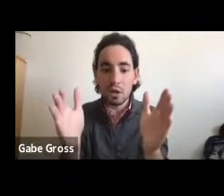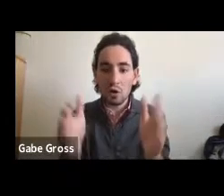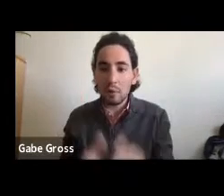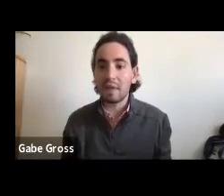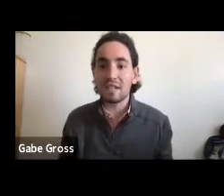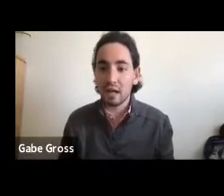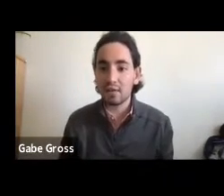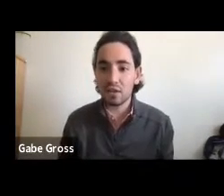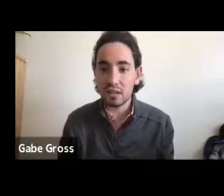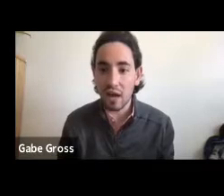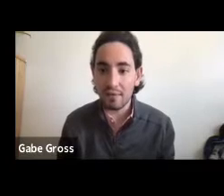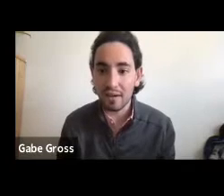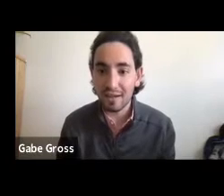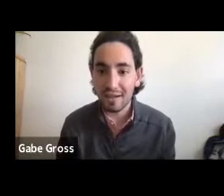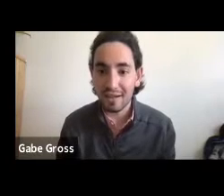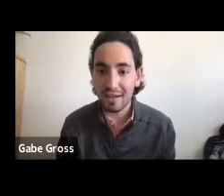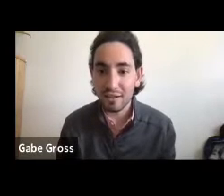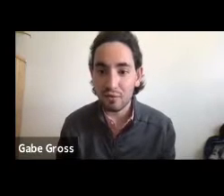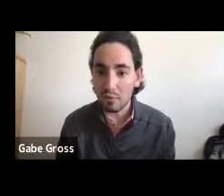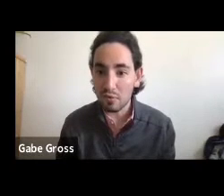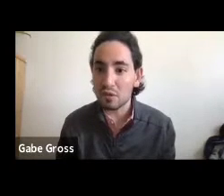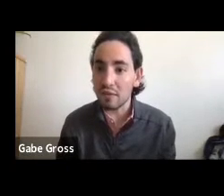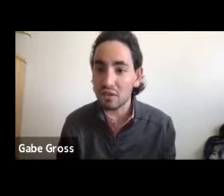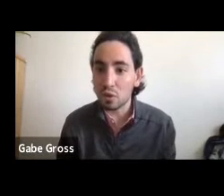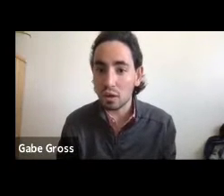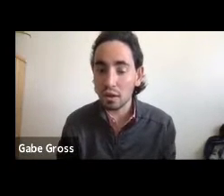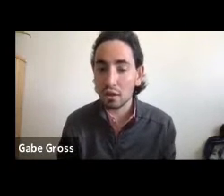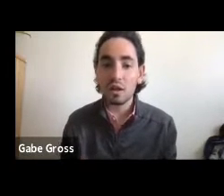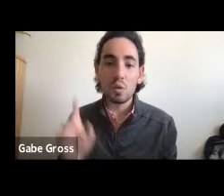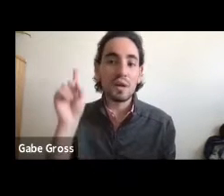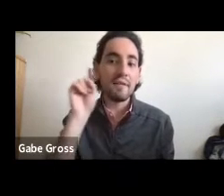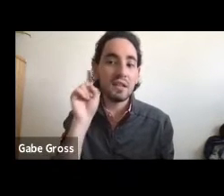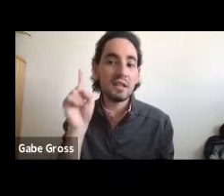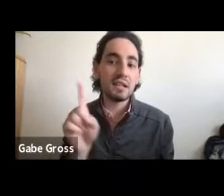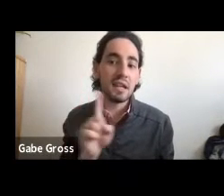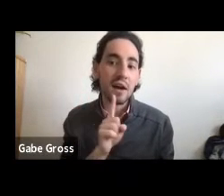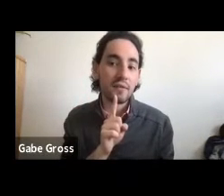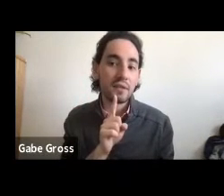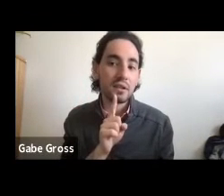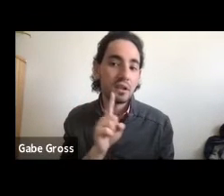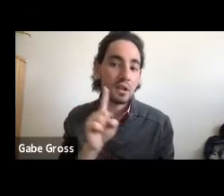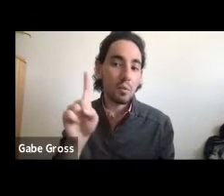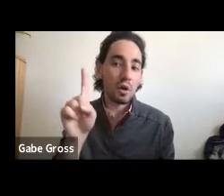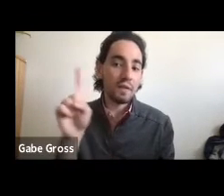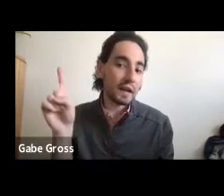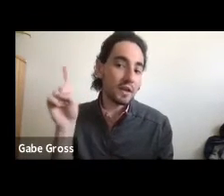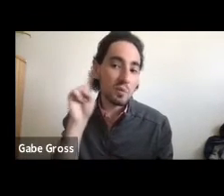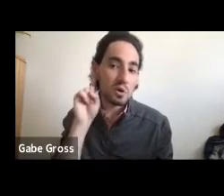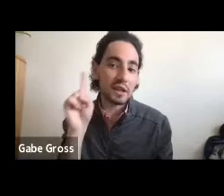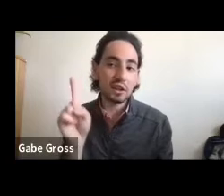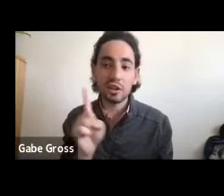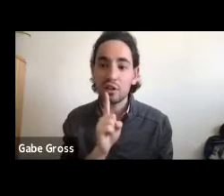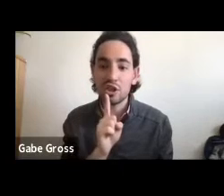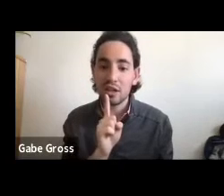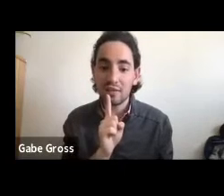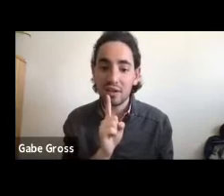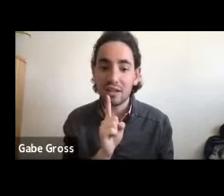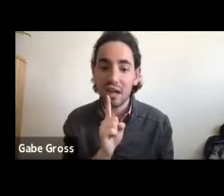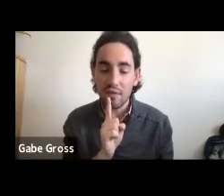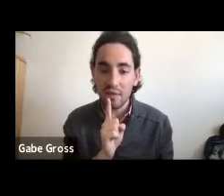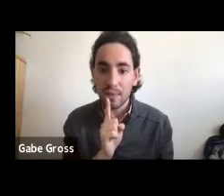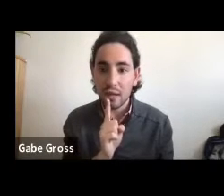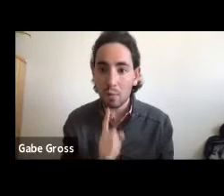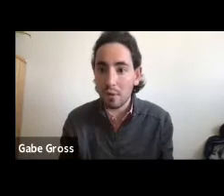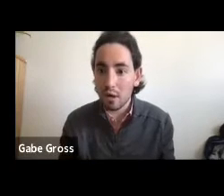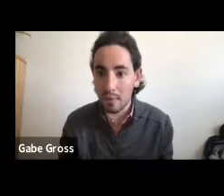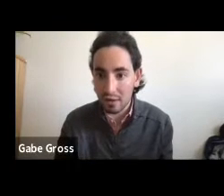that, teachers. What about the sign for deaf? Remember from deaf school, we have deaf. One finger from your ear to